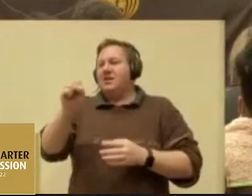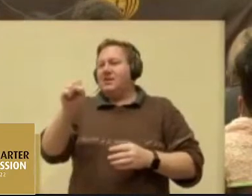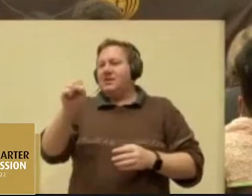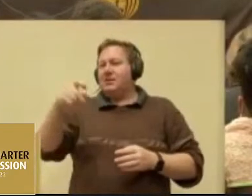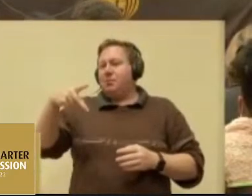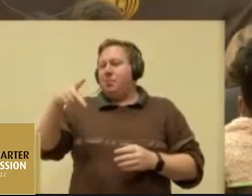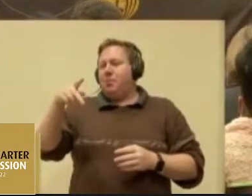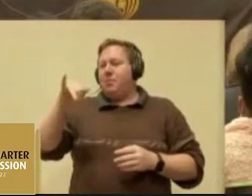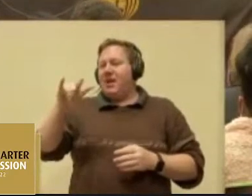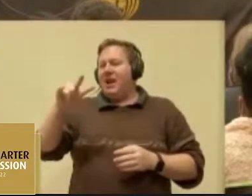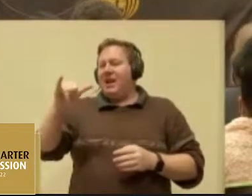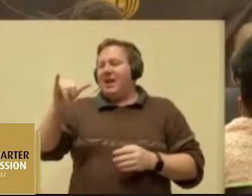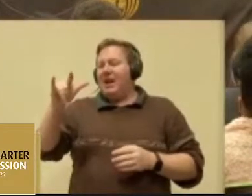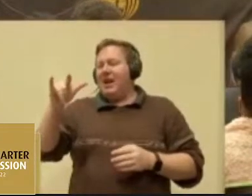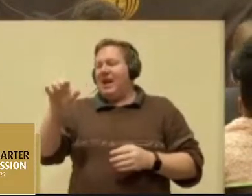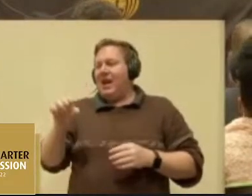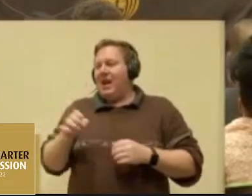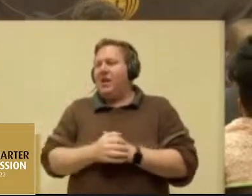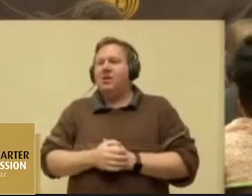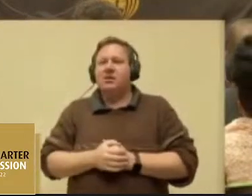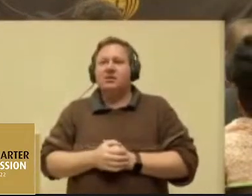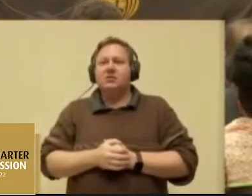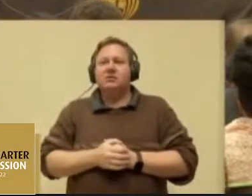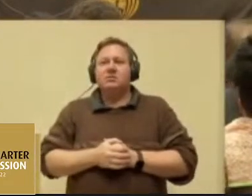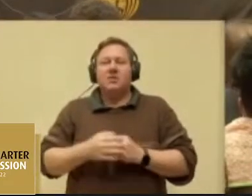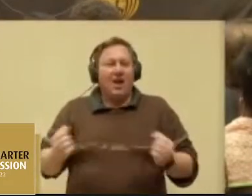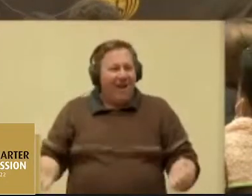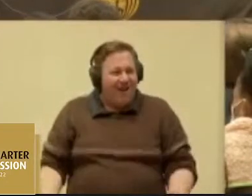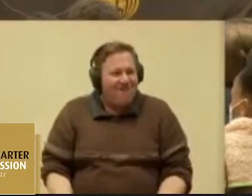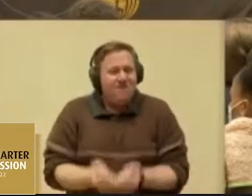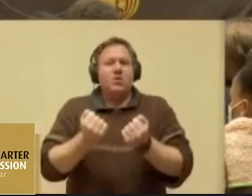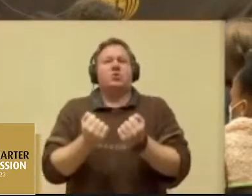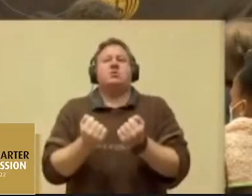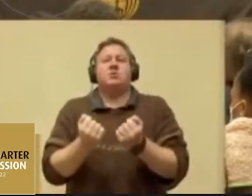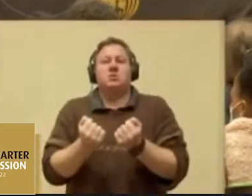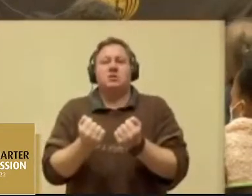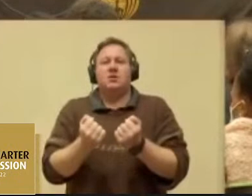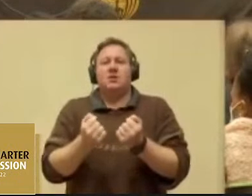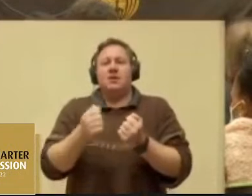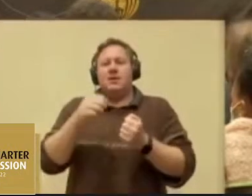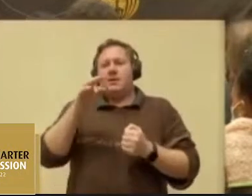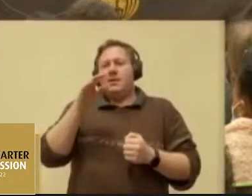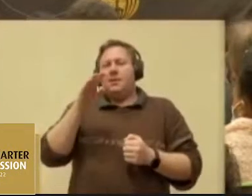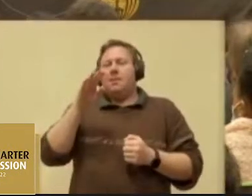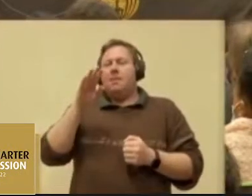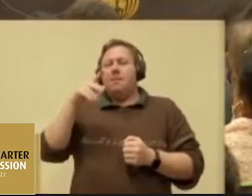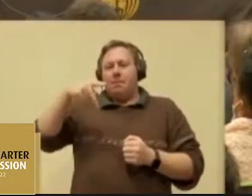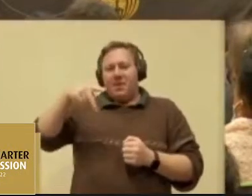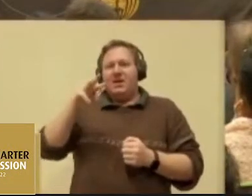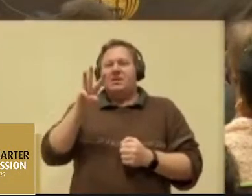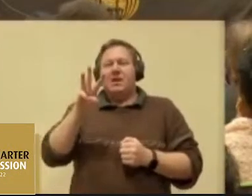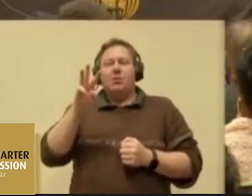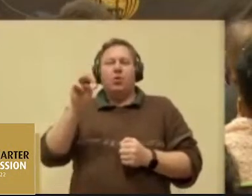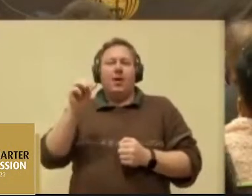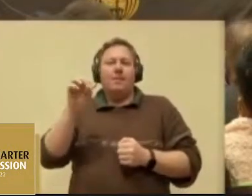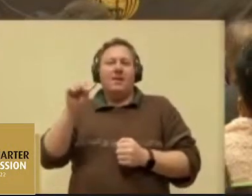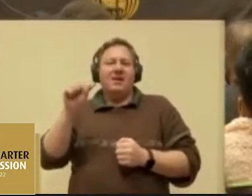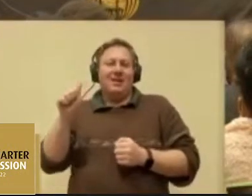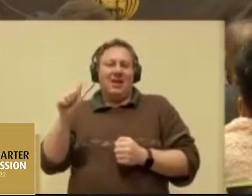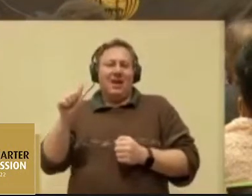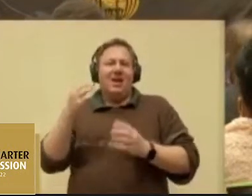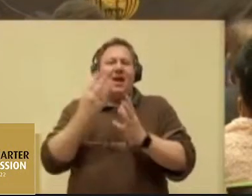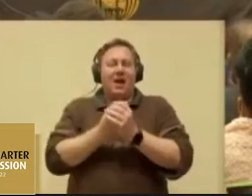that i mean it is the the the effort of the pwmsa together with parliament and other